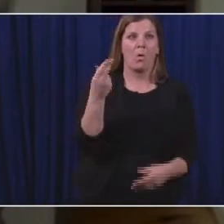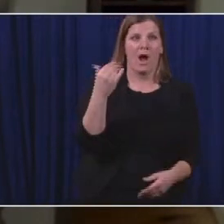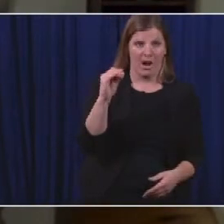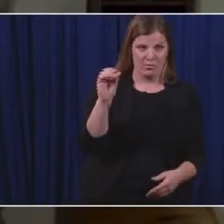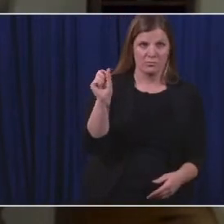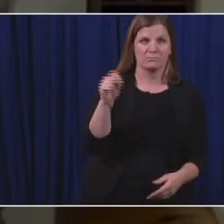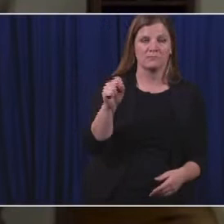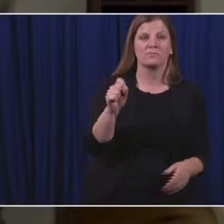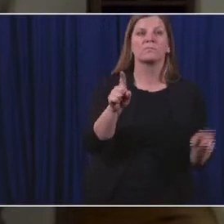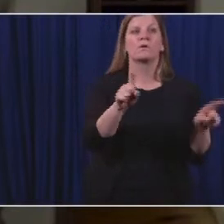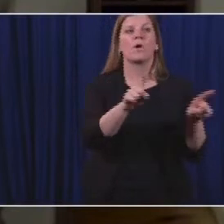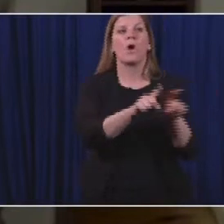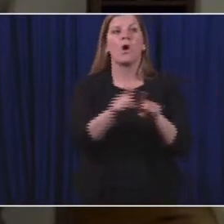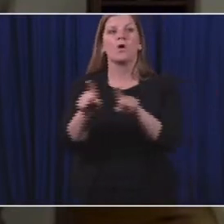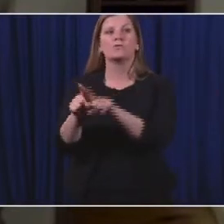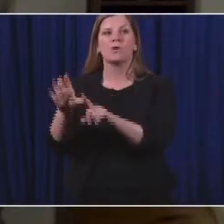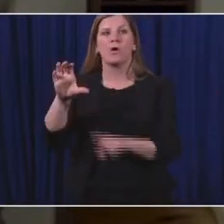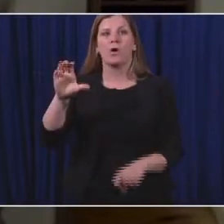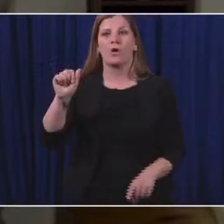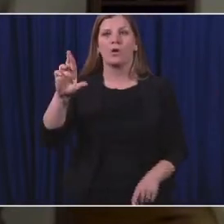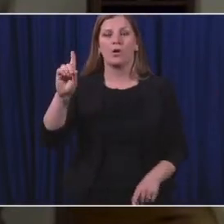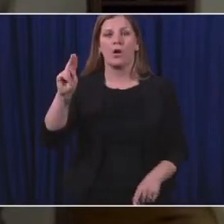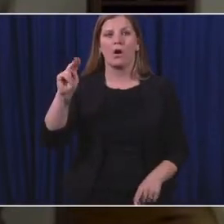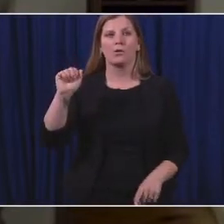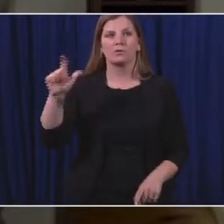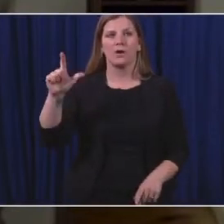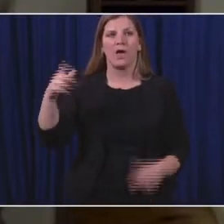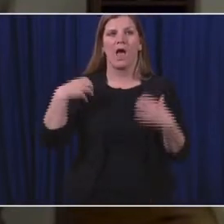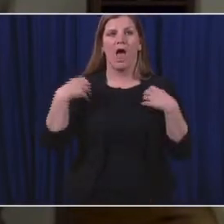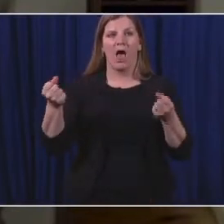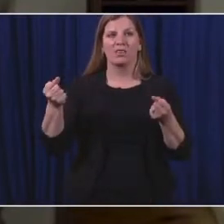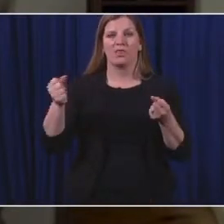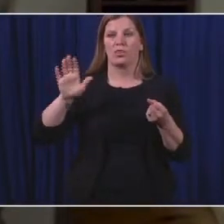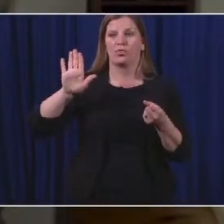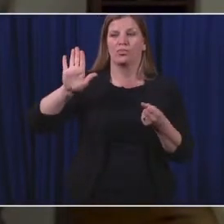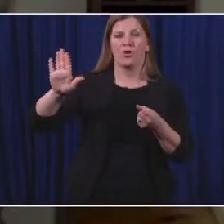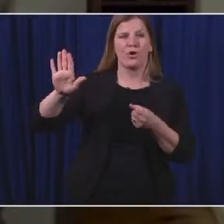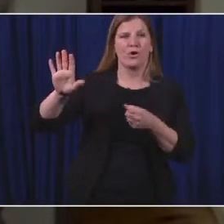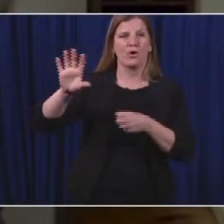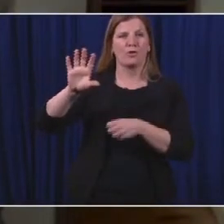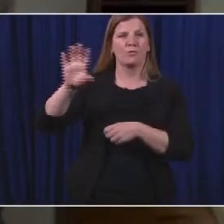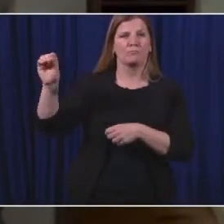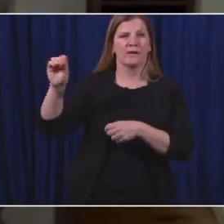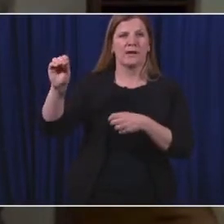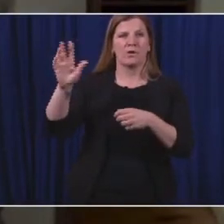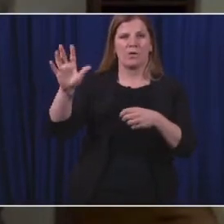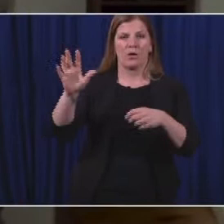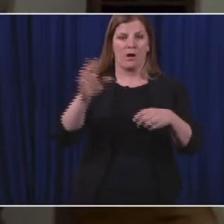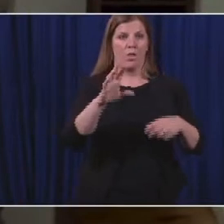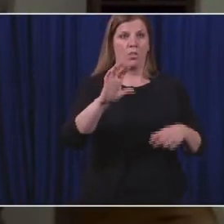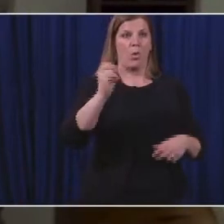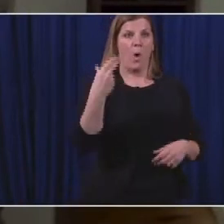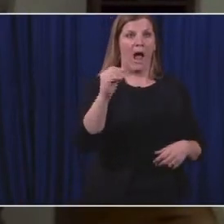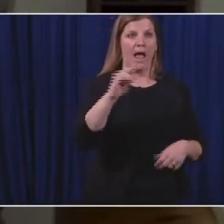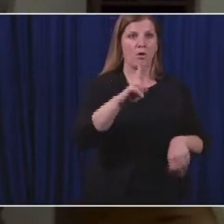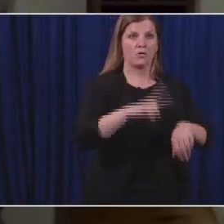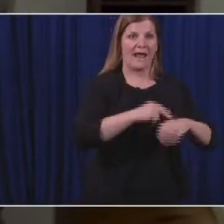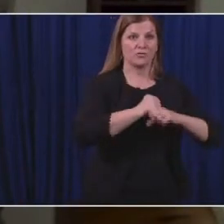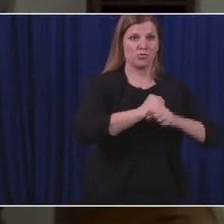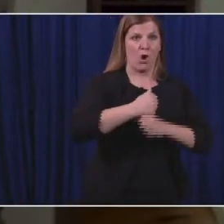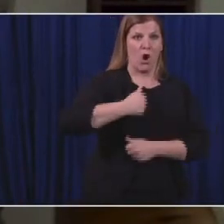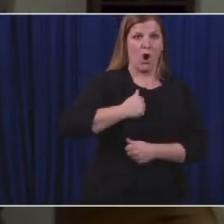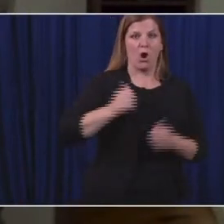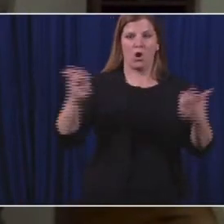Health's OptiFreight logistics business will work with the Ohio National Guard and the Ohio Department of